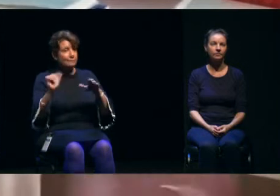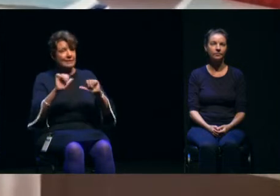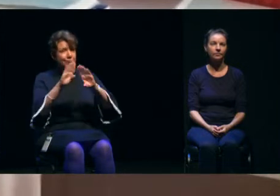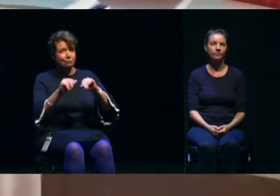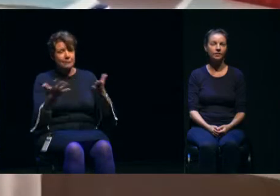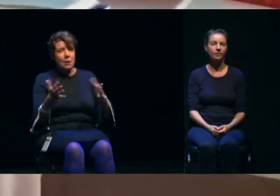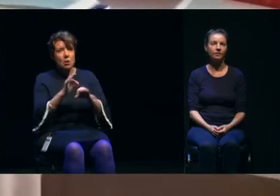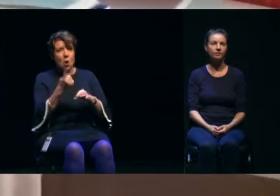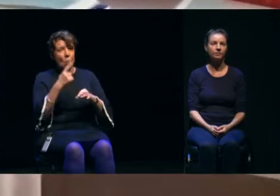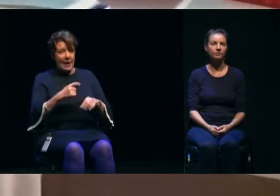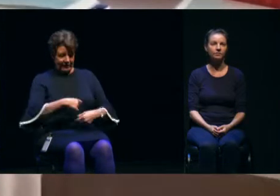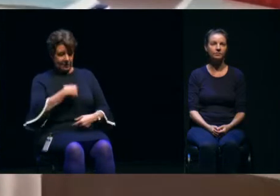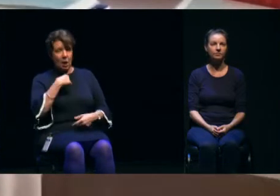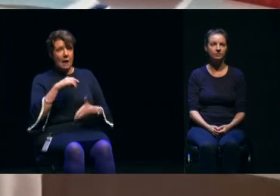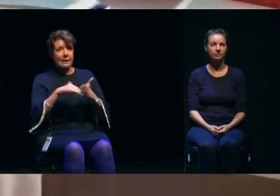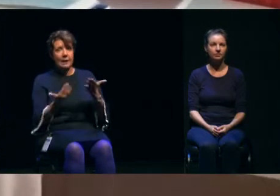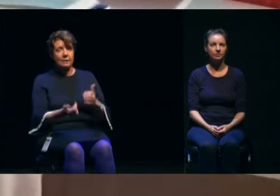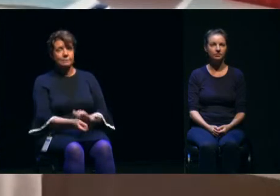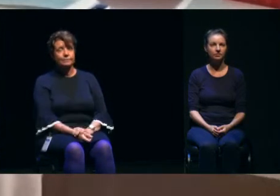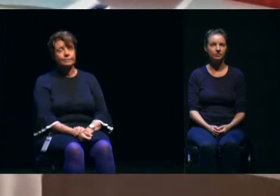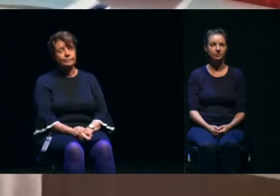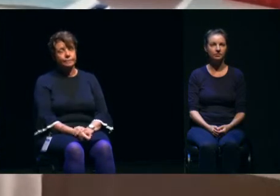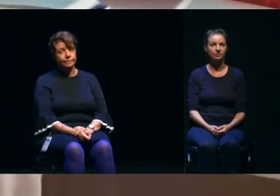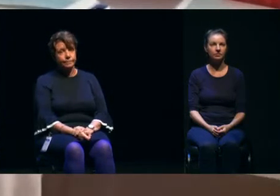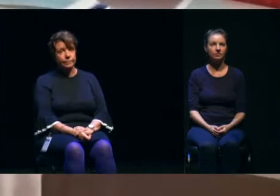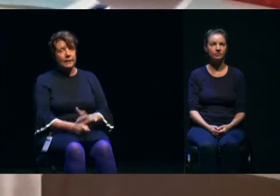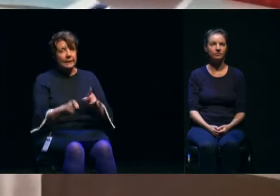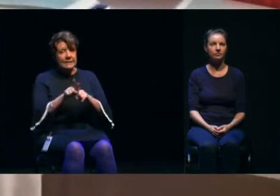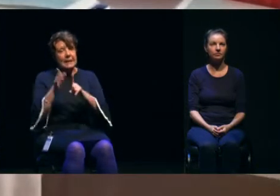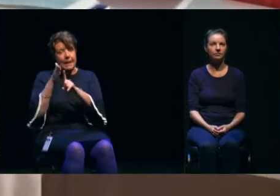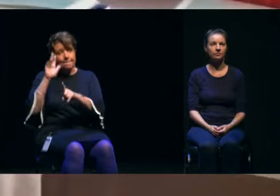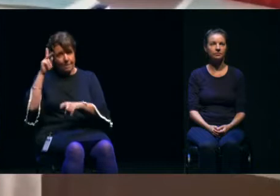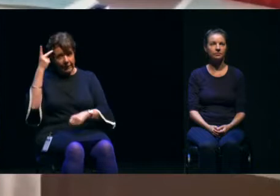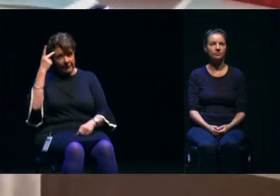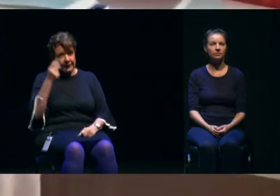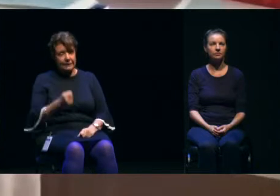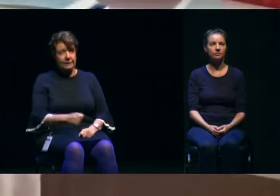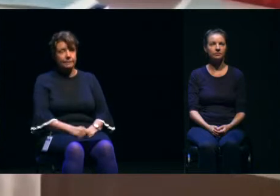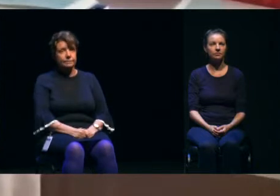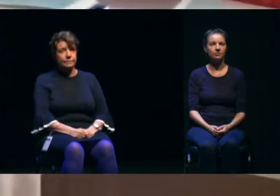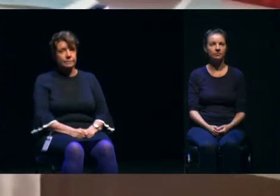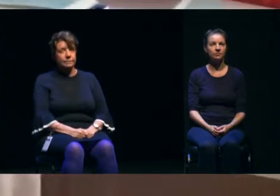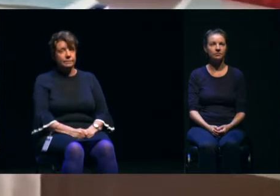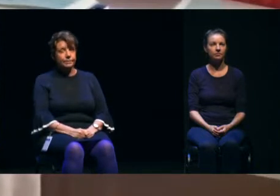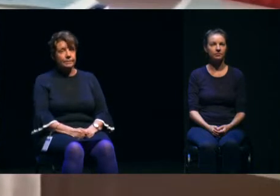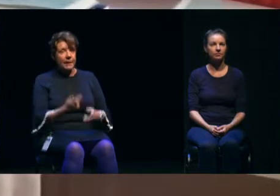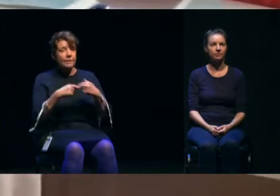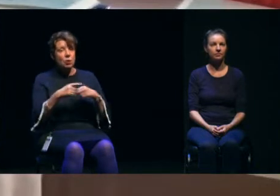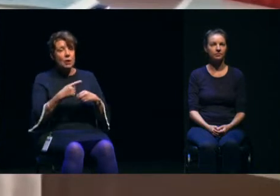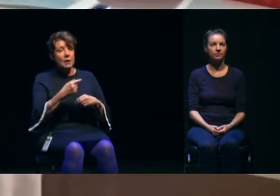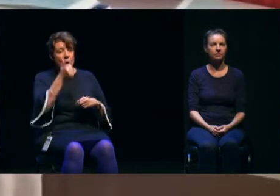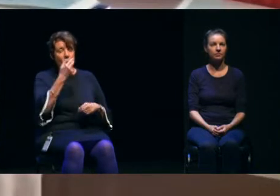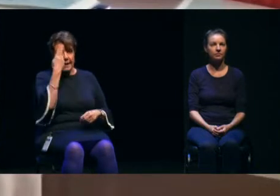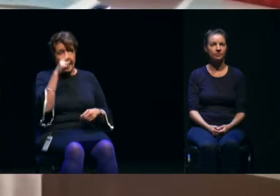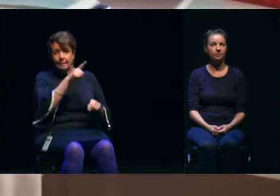anymore. No one is wearing a tie. The same with politics. If you can name by name the women